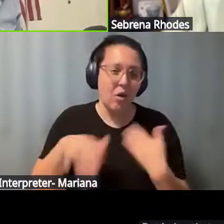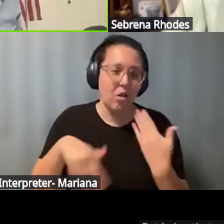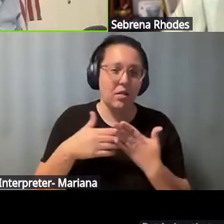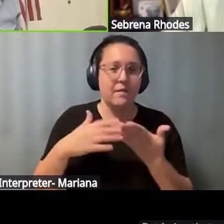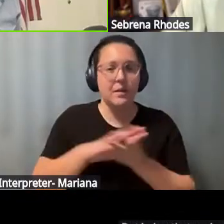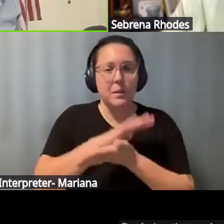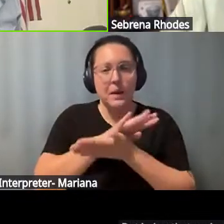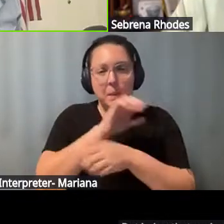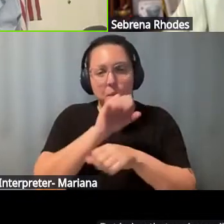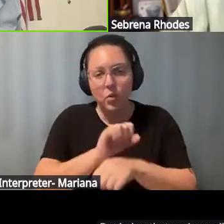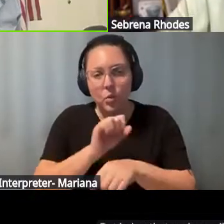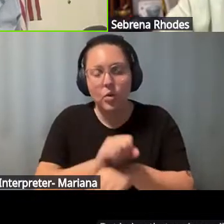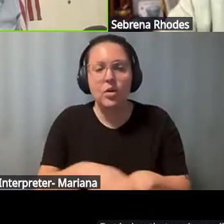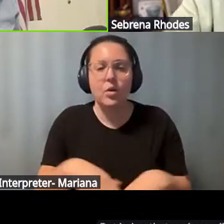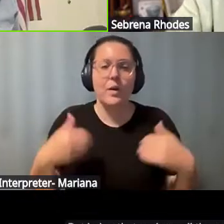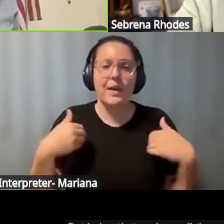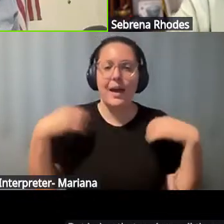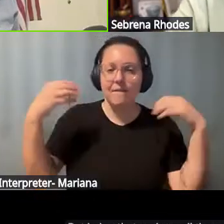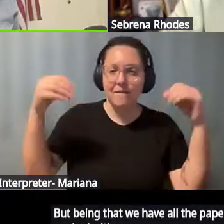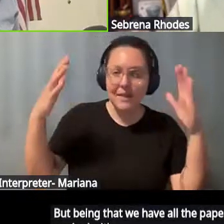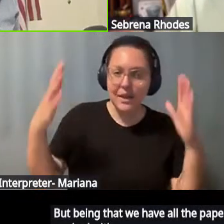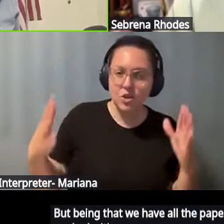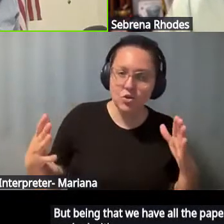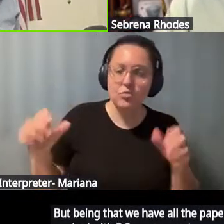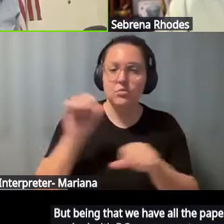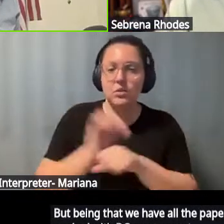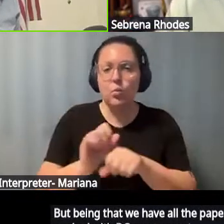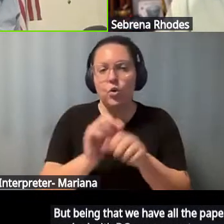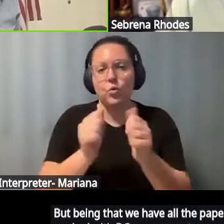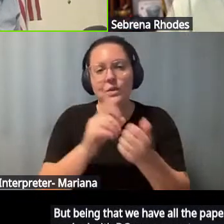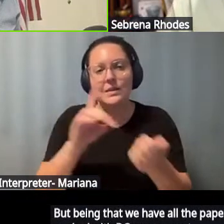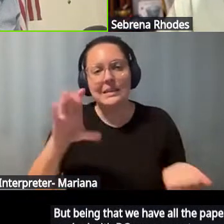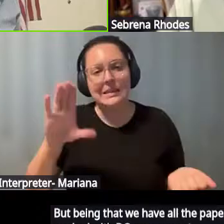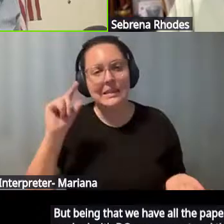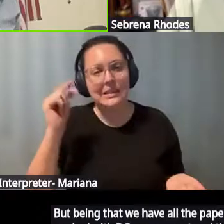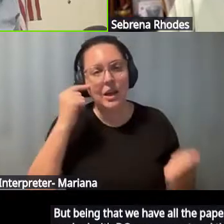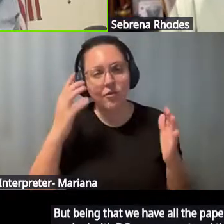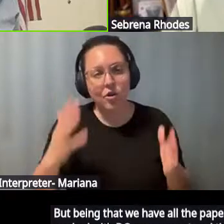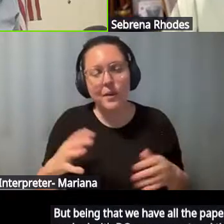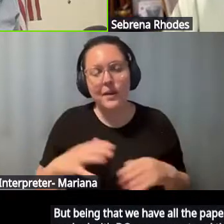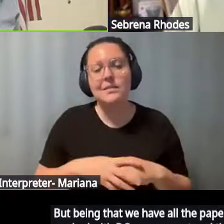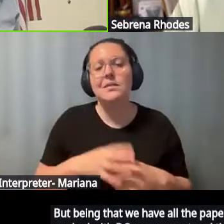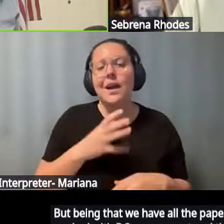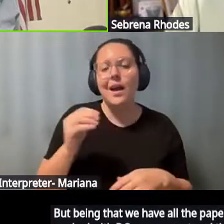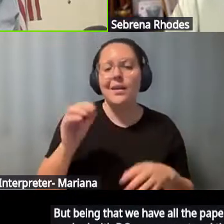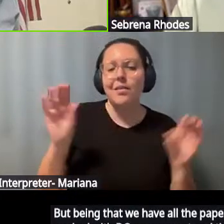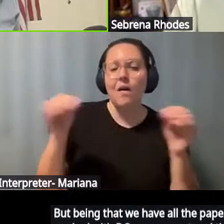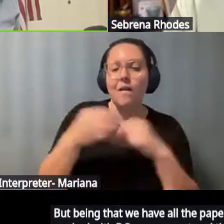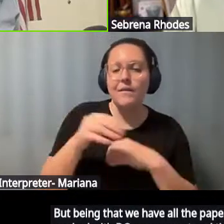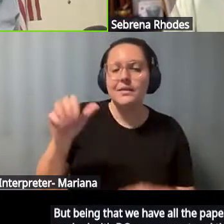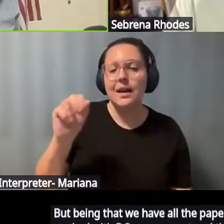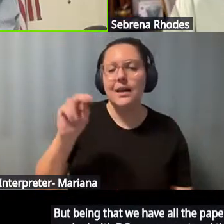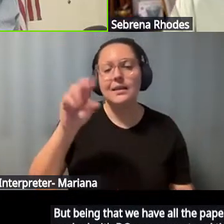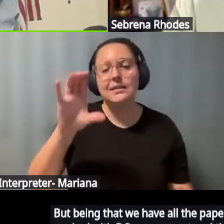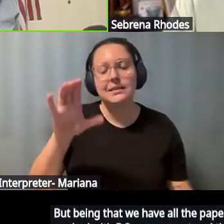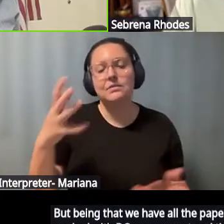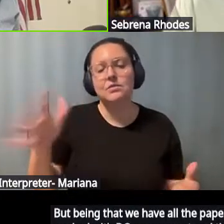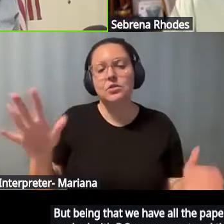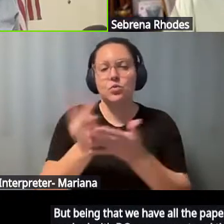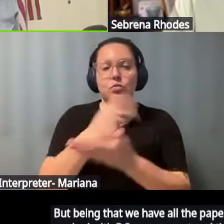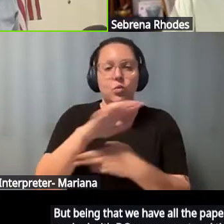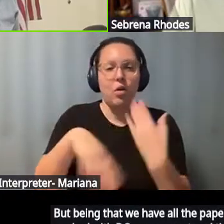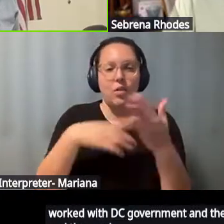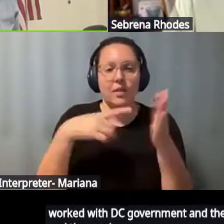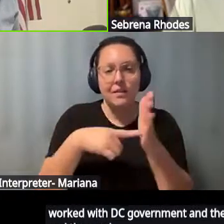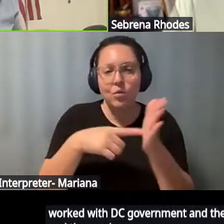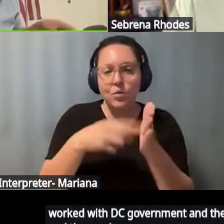order, we have vendors that have worked with DC government, and the Office of ANCs has reviewed all the invoices and the